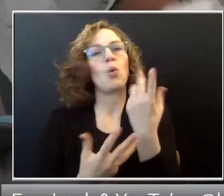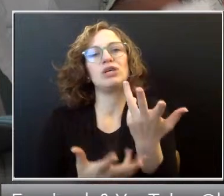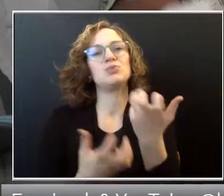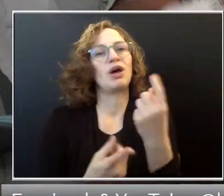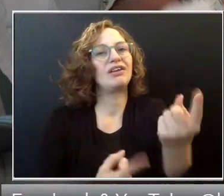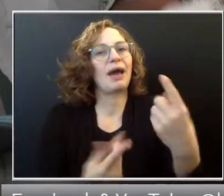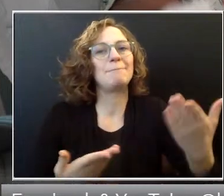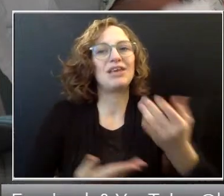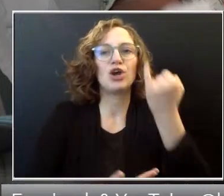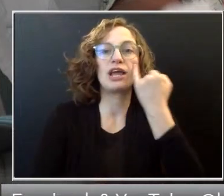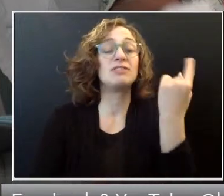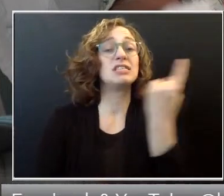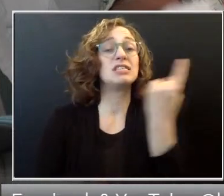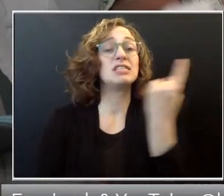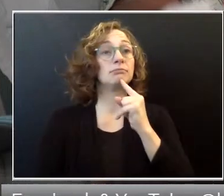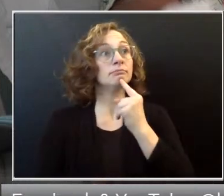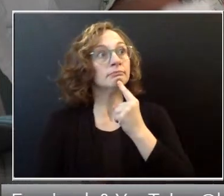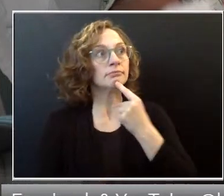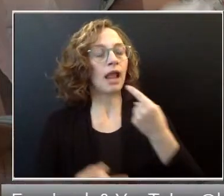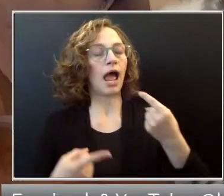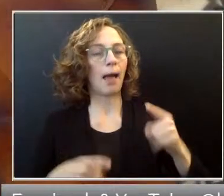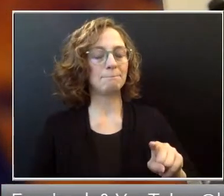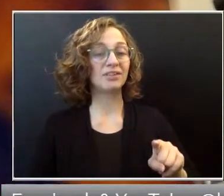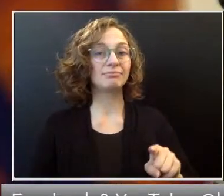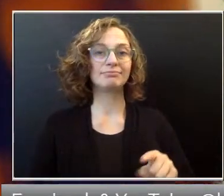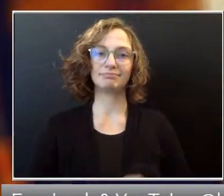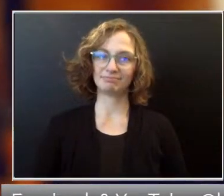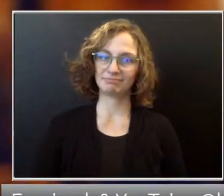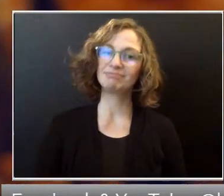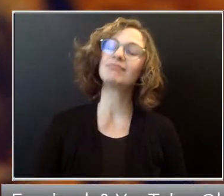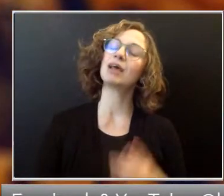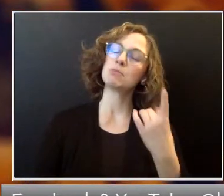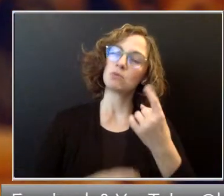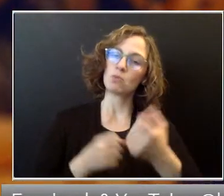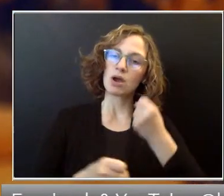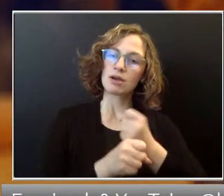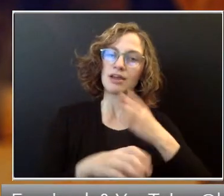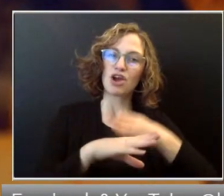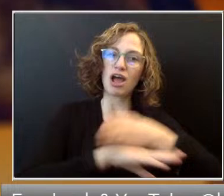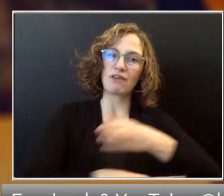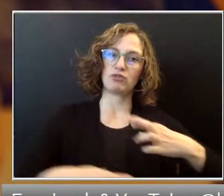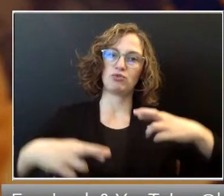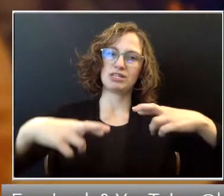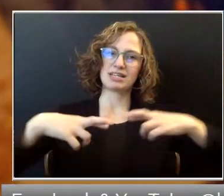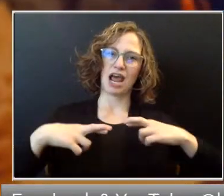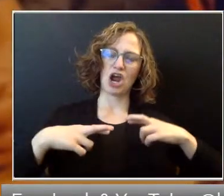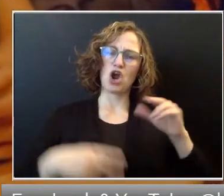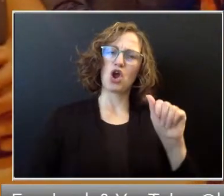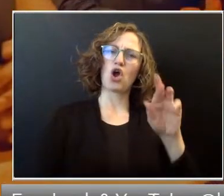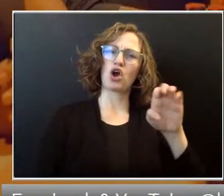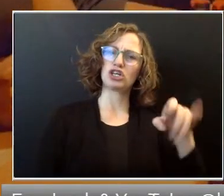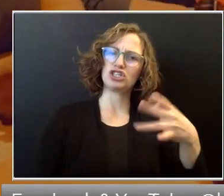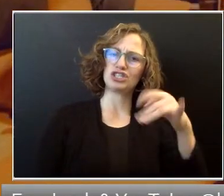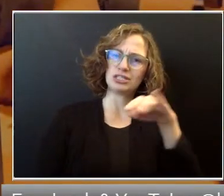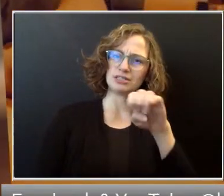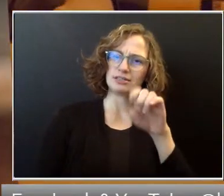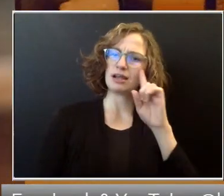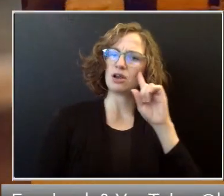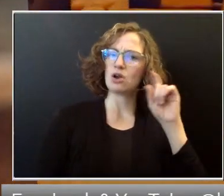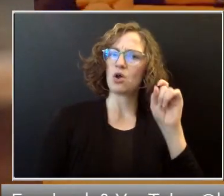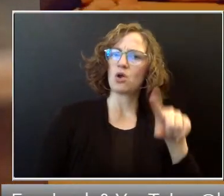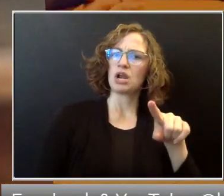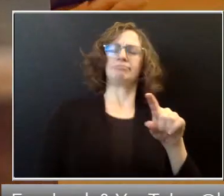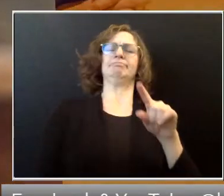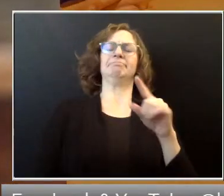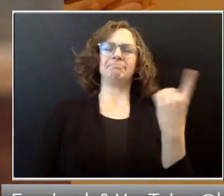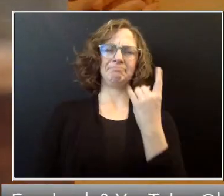And dire it was. About a year after retiring, Archie noticed something was wrong with her heart. But looking back, she says the signs